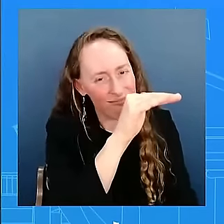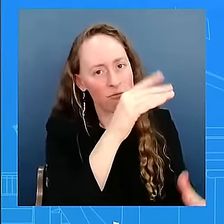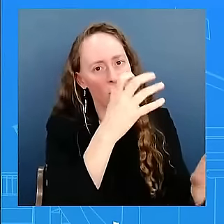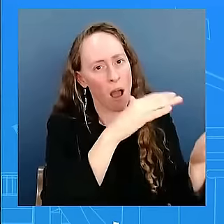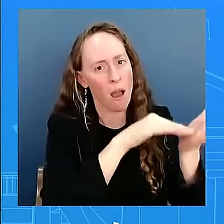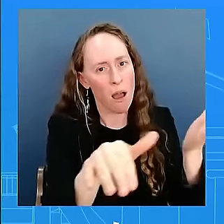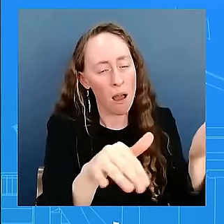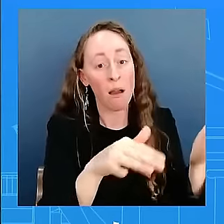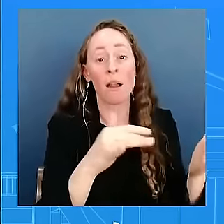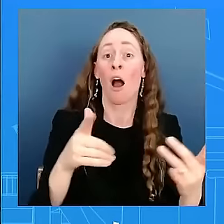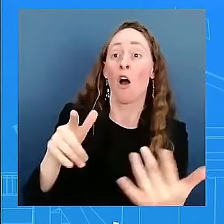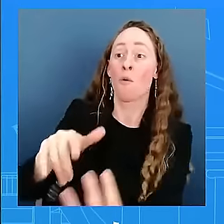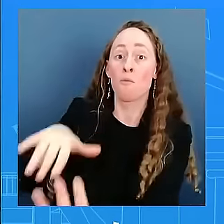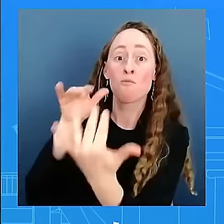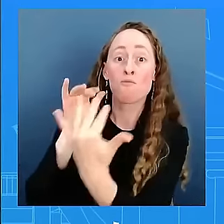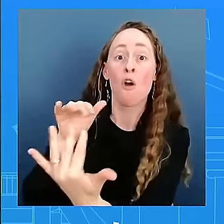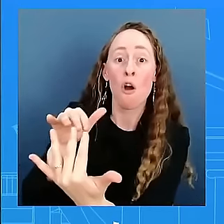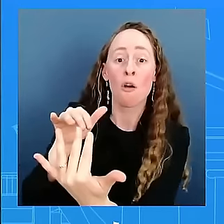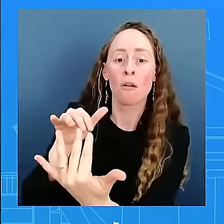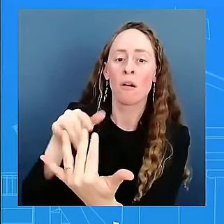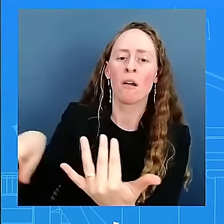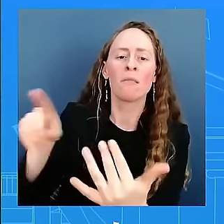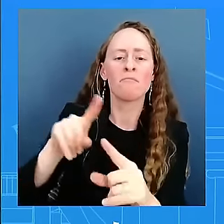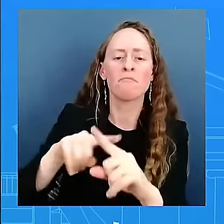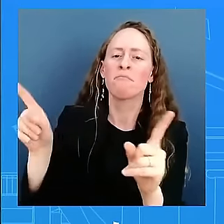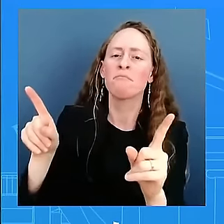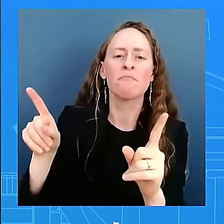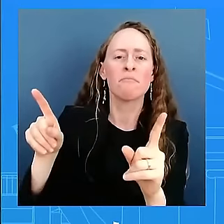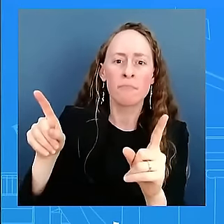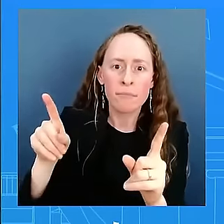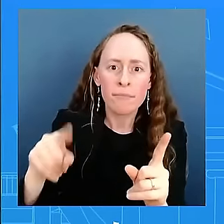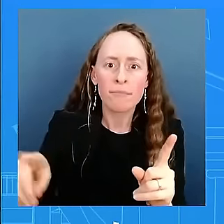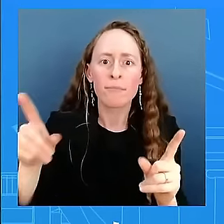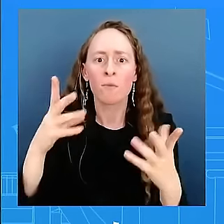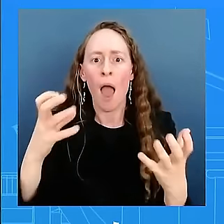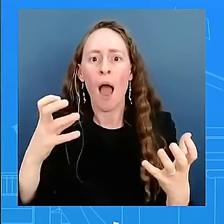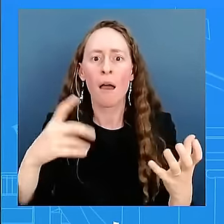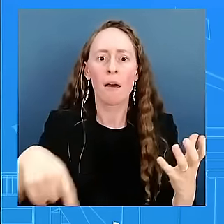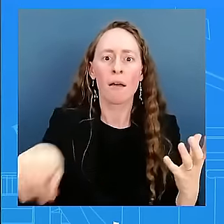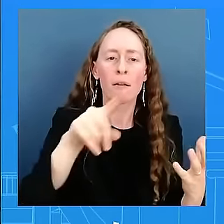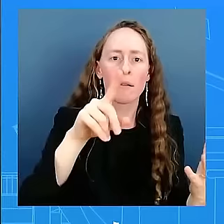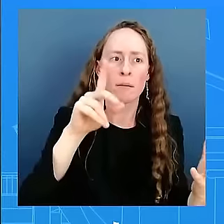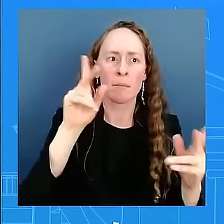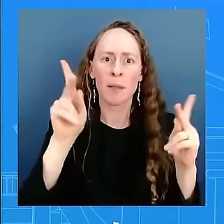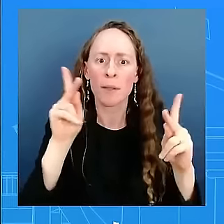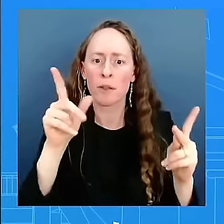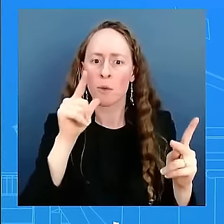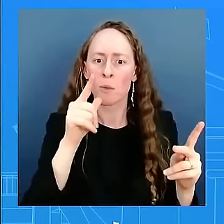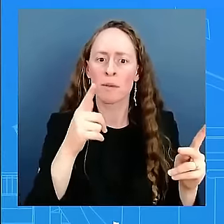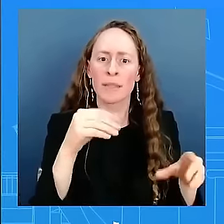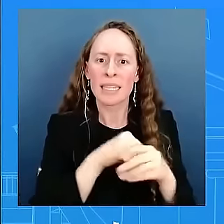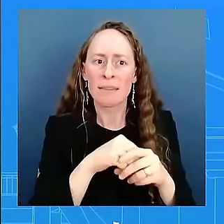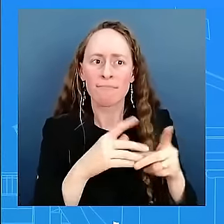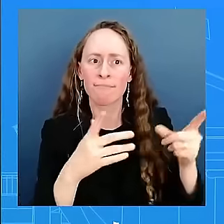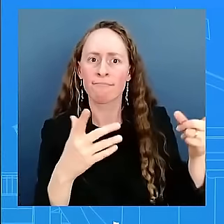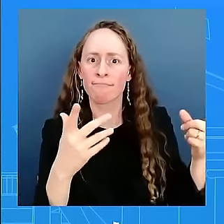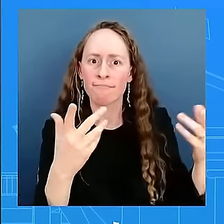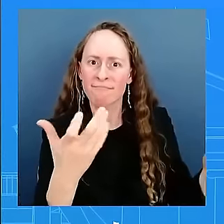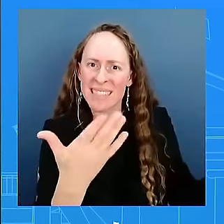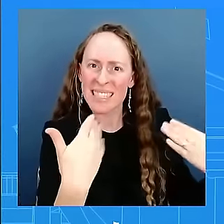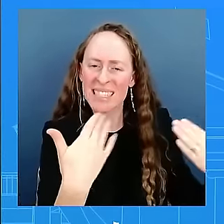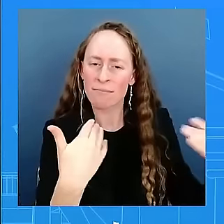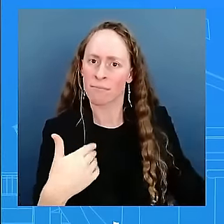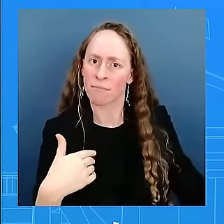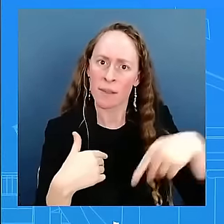where the Ukrainians will be in the lead and the United States will consult closely with all of our allies to support them when they